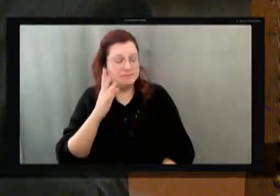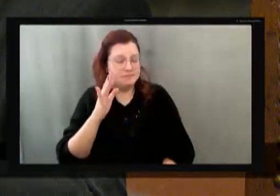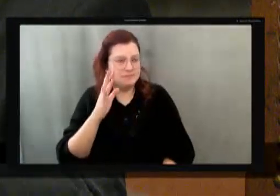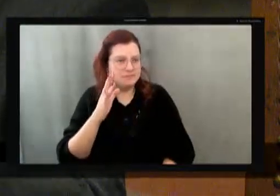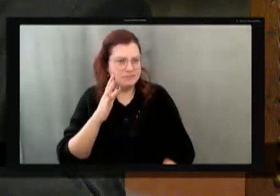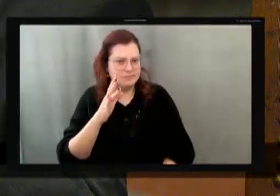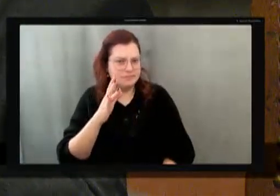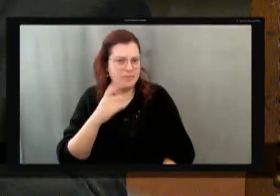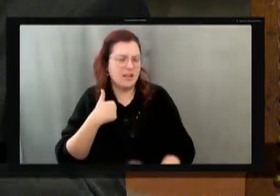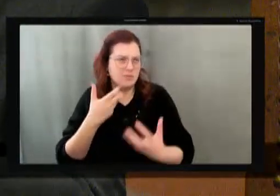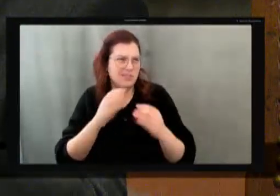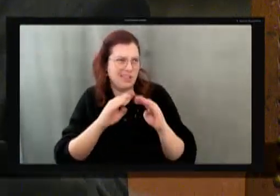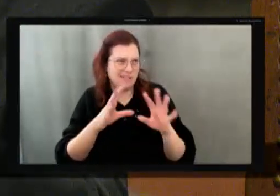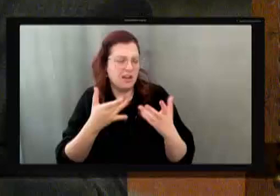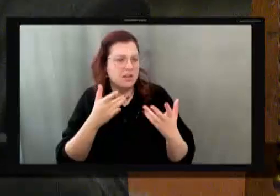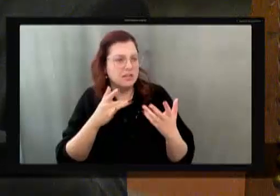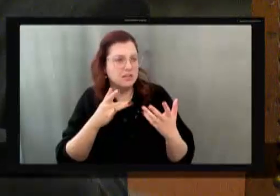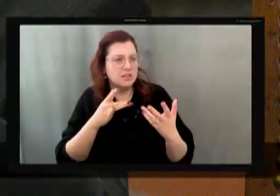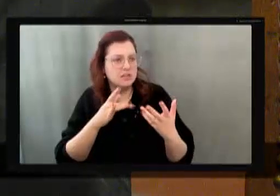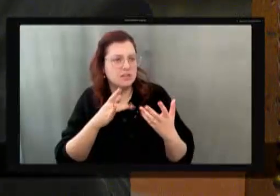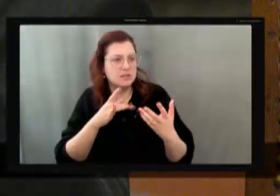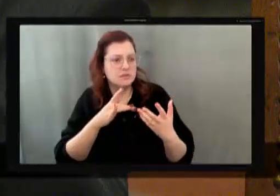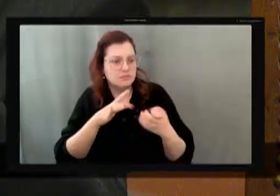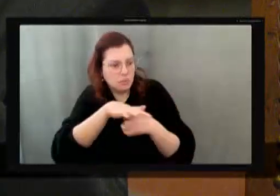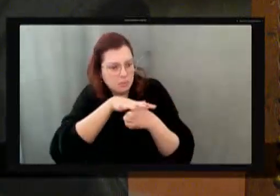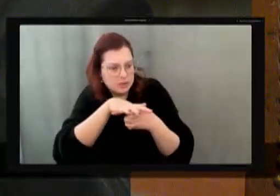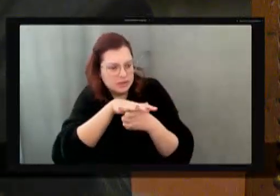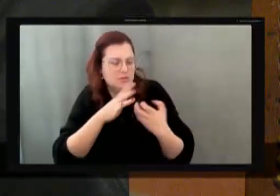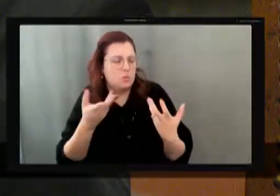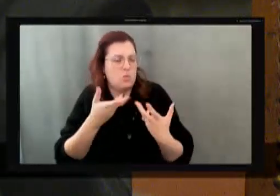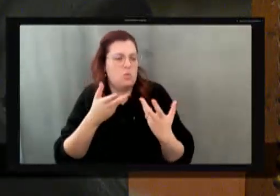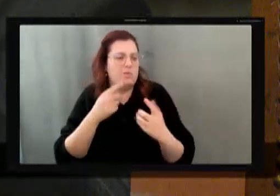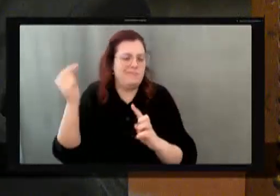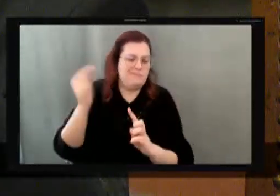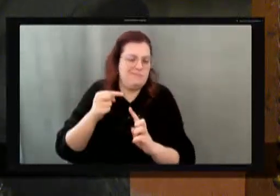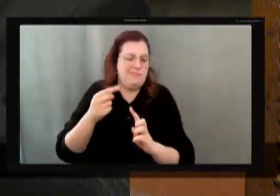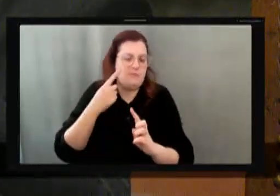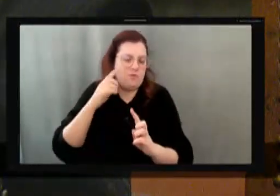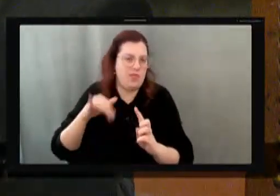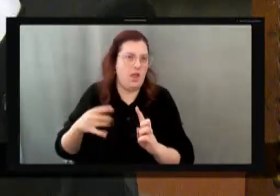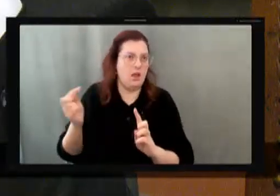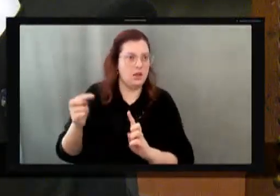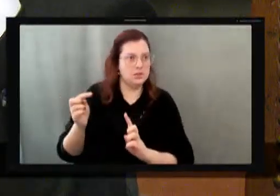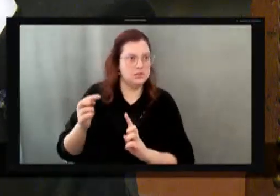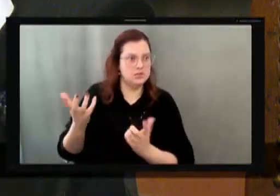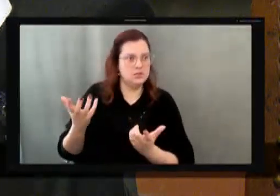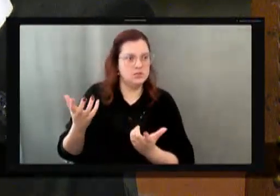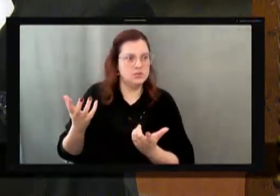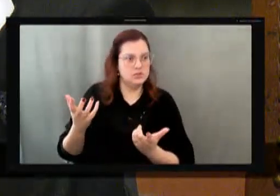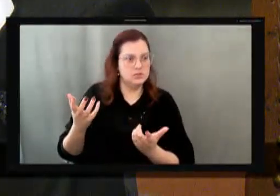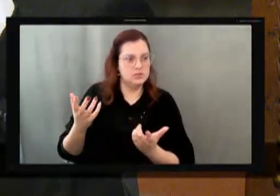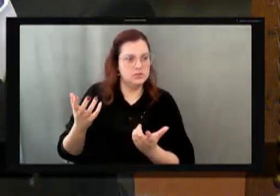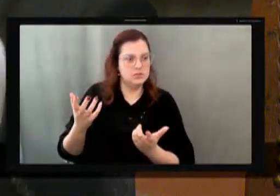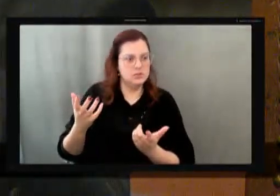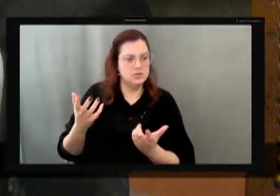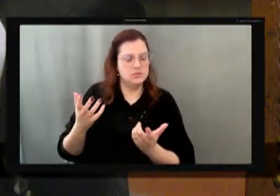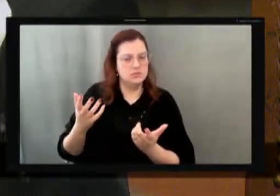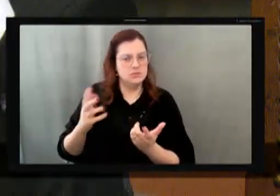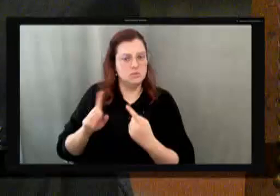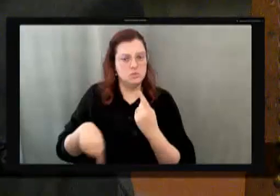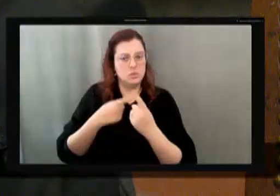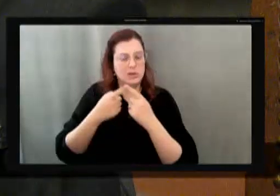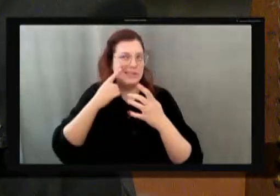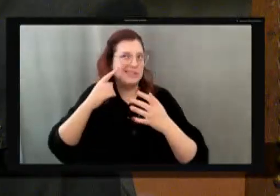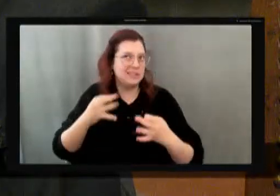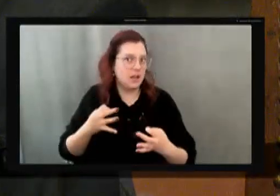I assume residential properties, what is the intentions that you're looking for specifically when you're choosing whether to